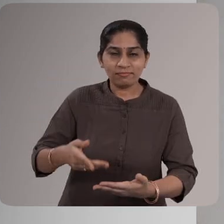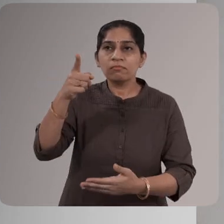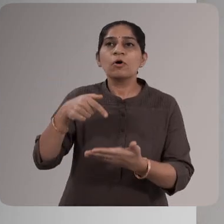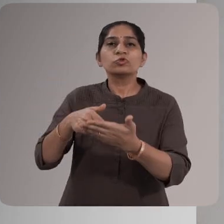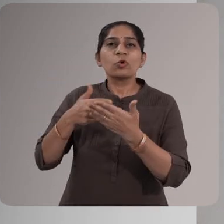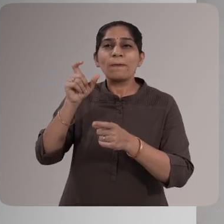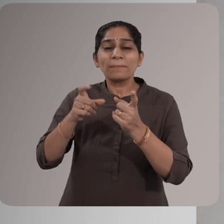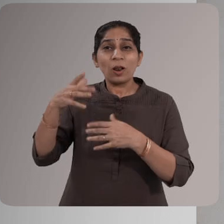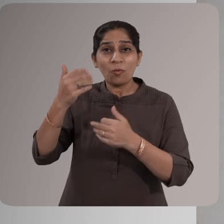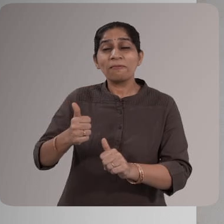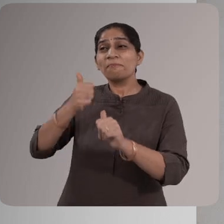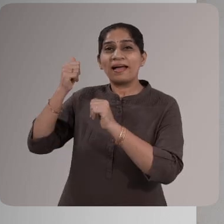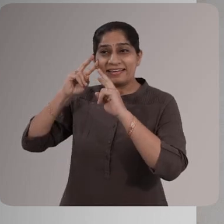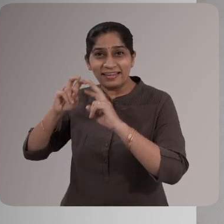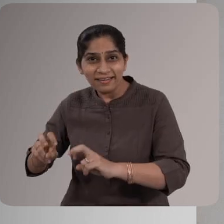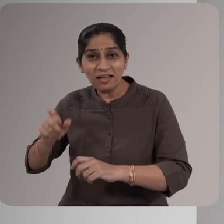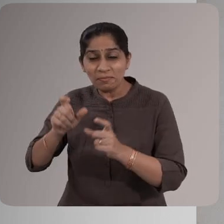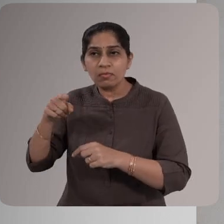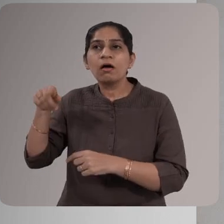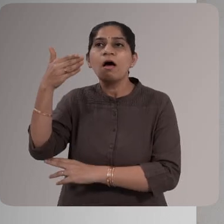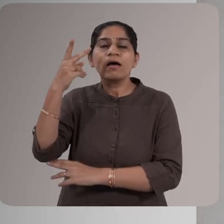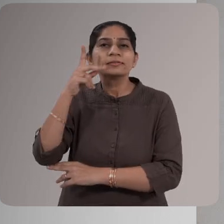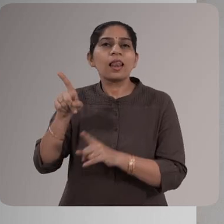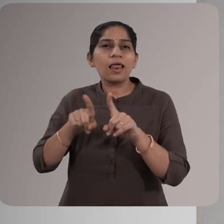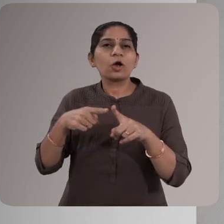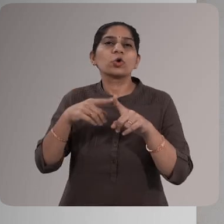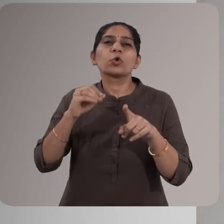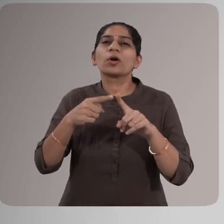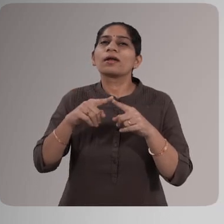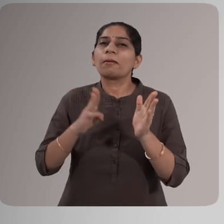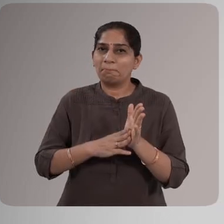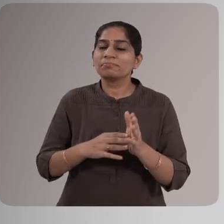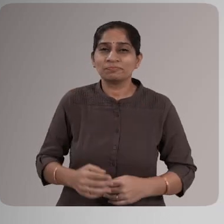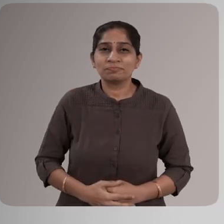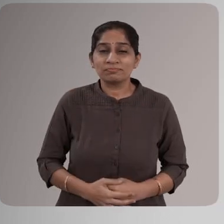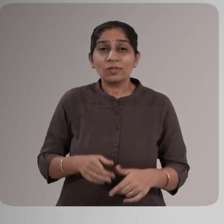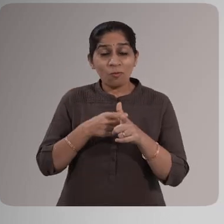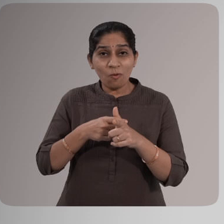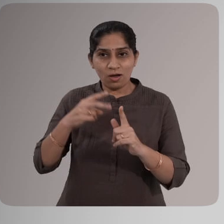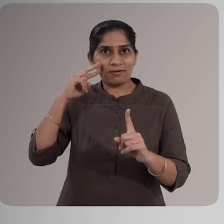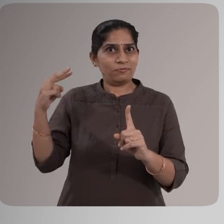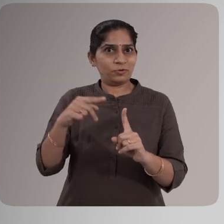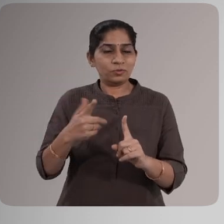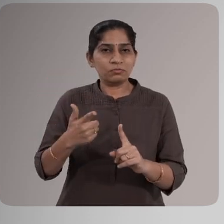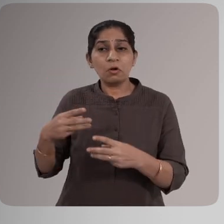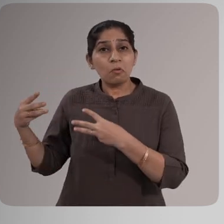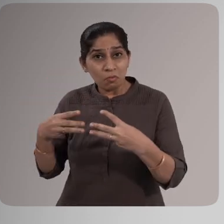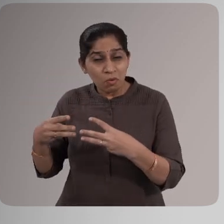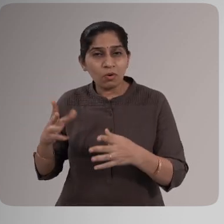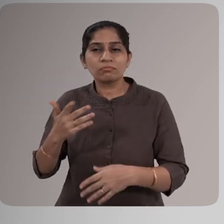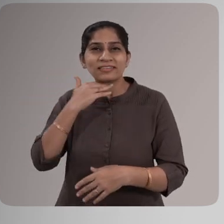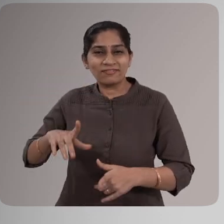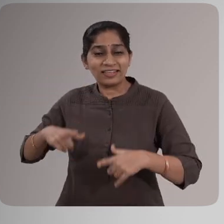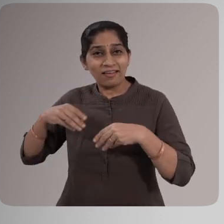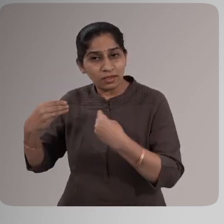of sacred emblems that anthropologists often refer to as totems. From a military perspective, warfare